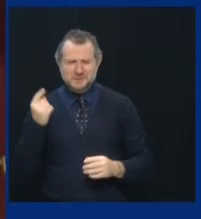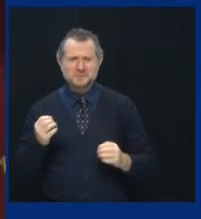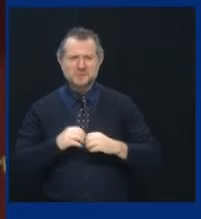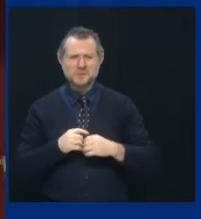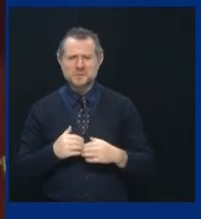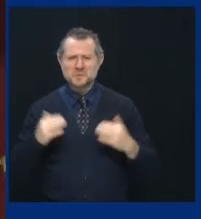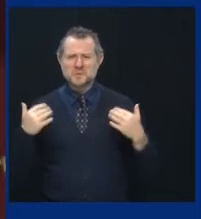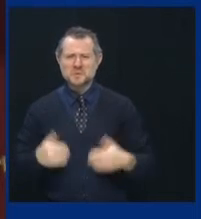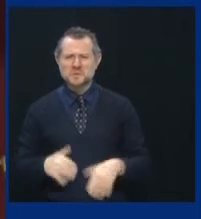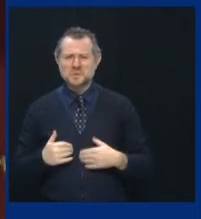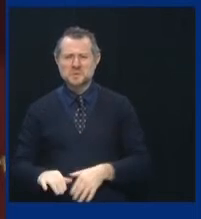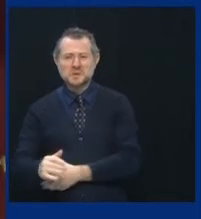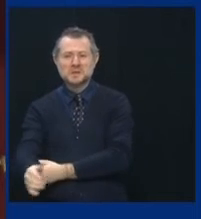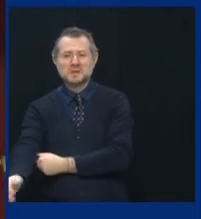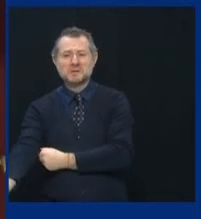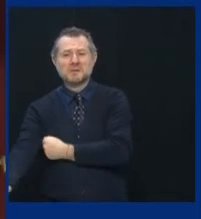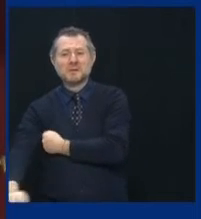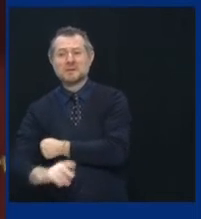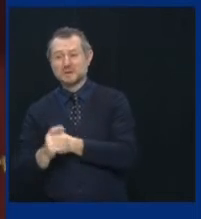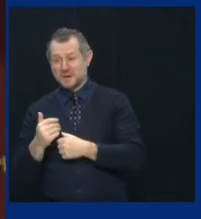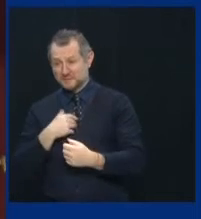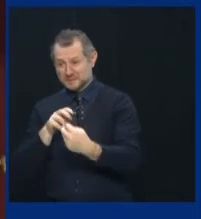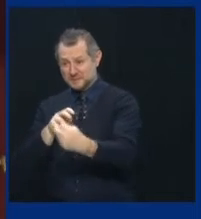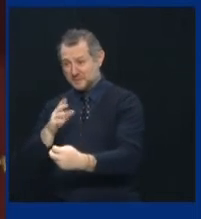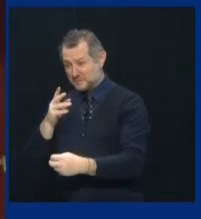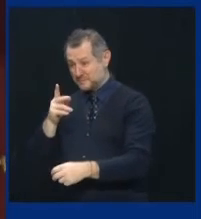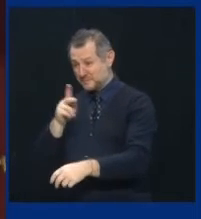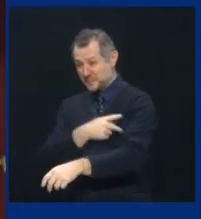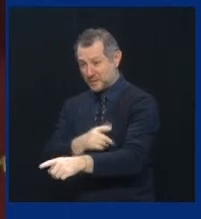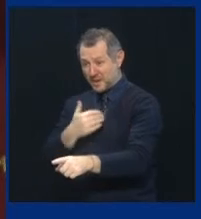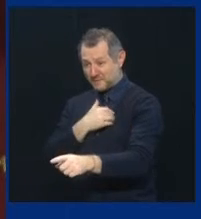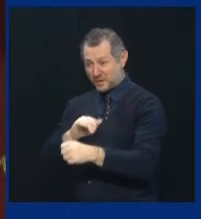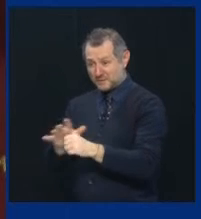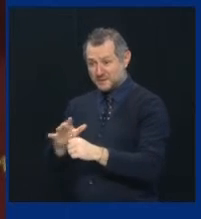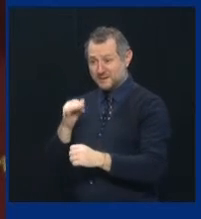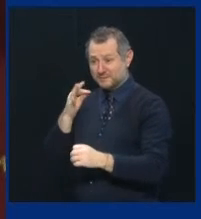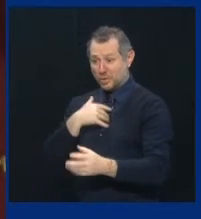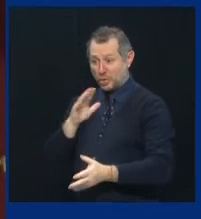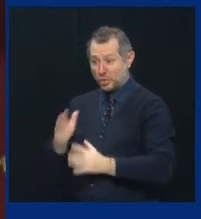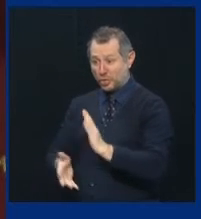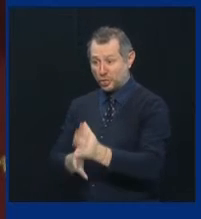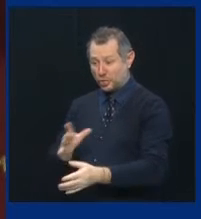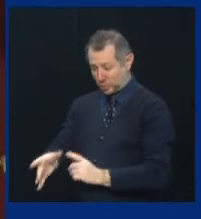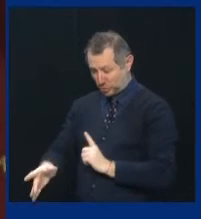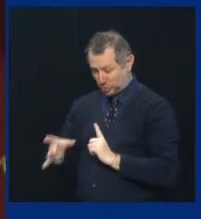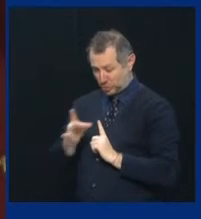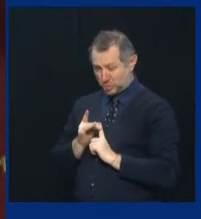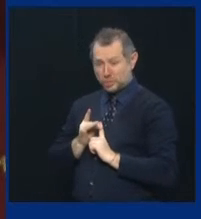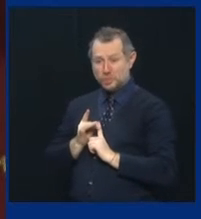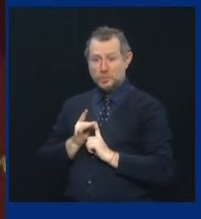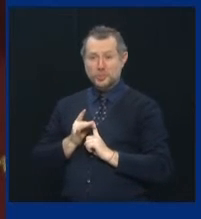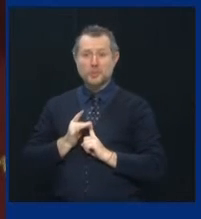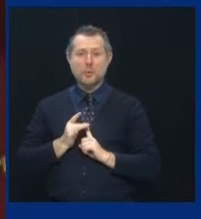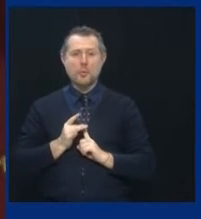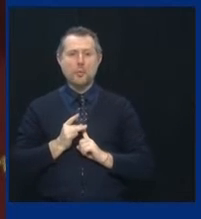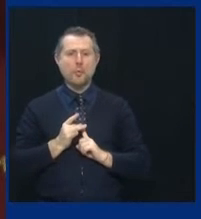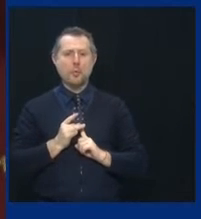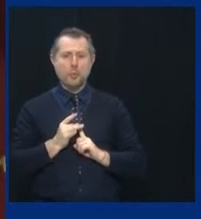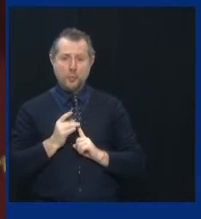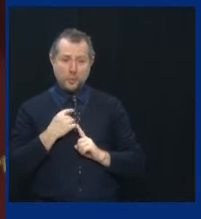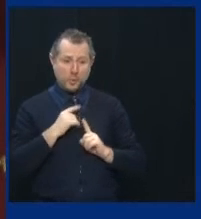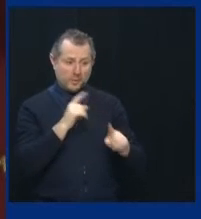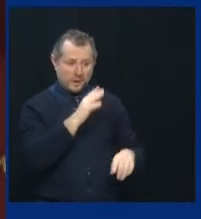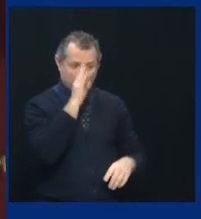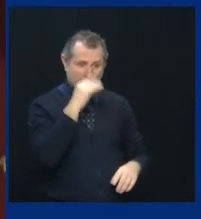opposite a patient who has a medical condition who, if they get COVID, are more likely to get ill, end up in the hospital, or stay in the hospital